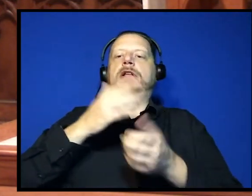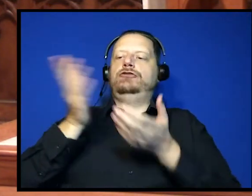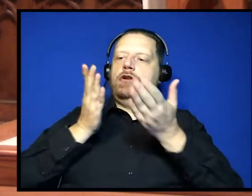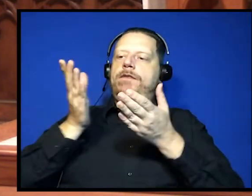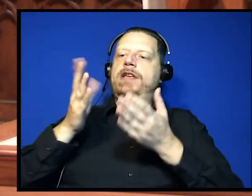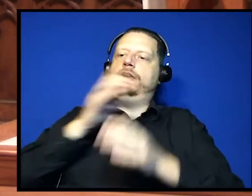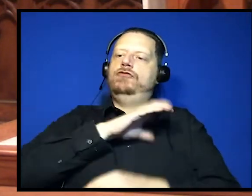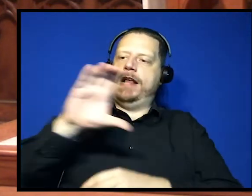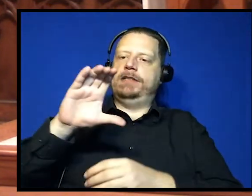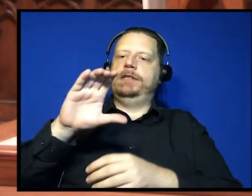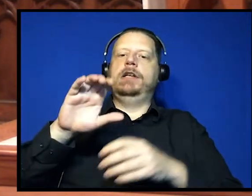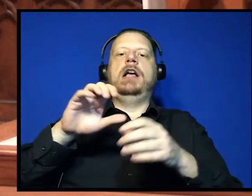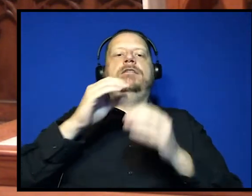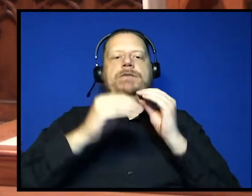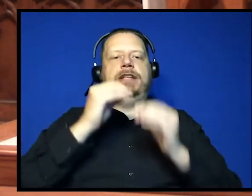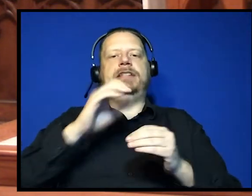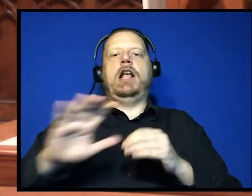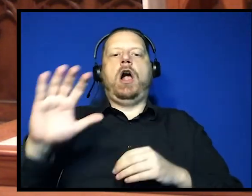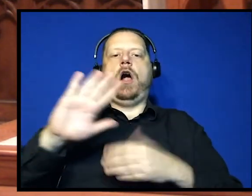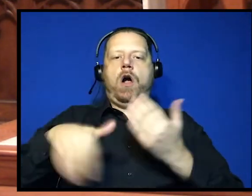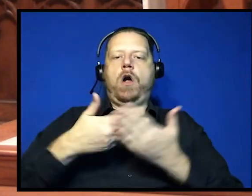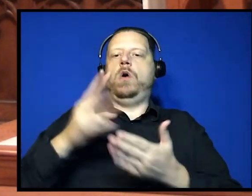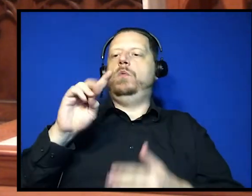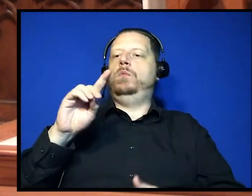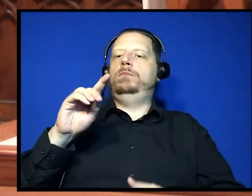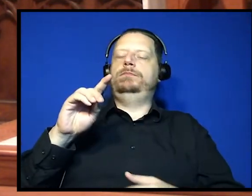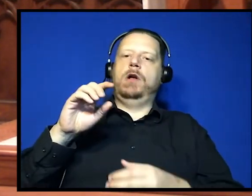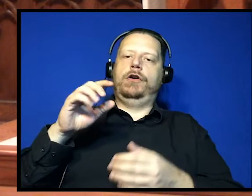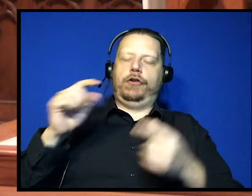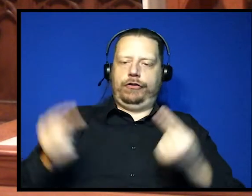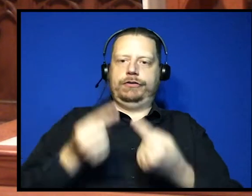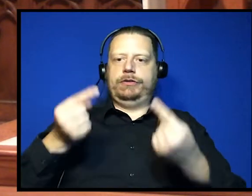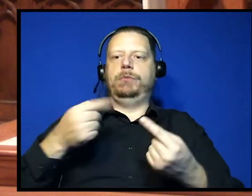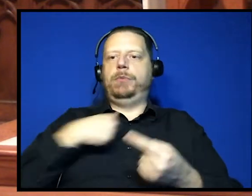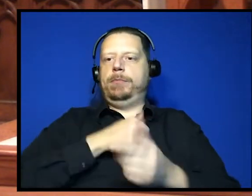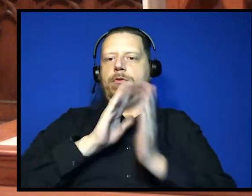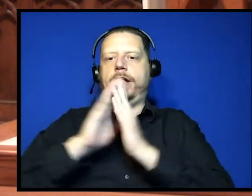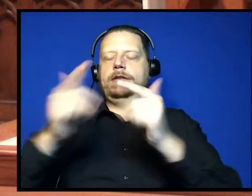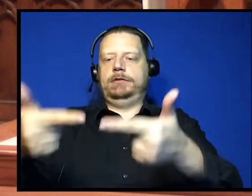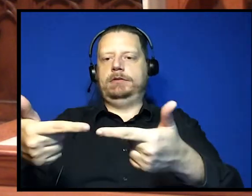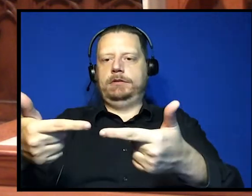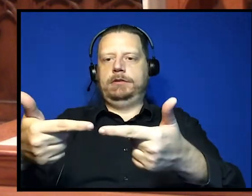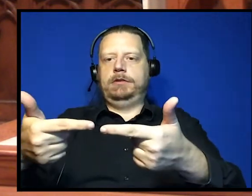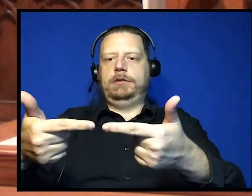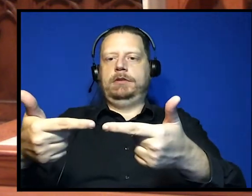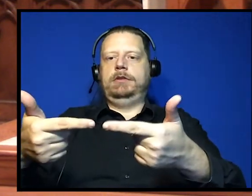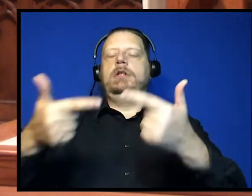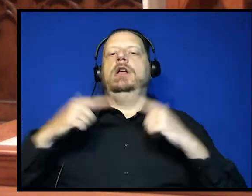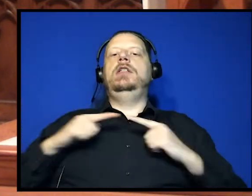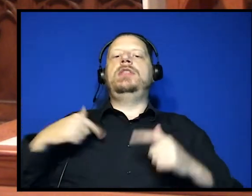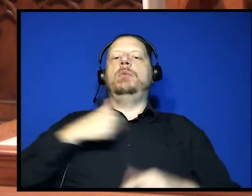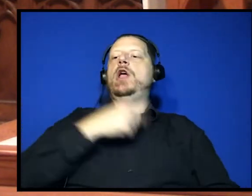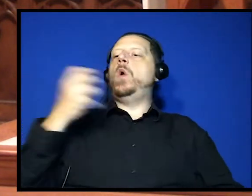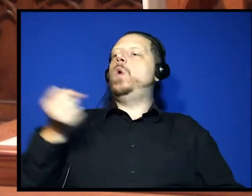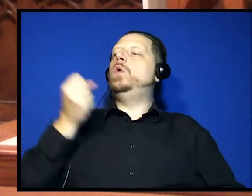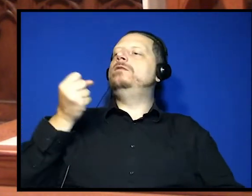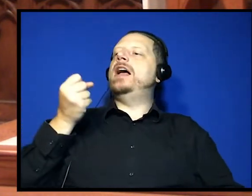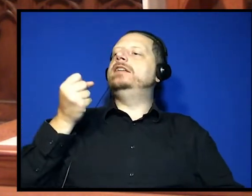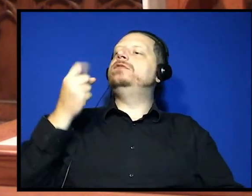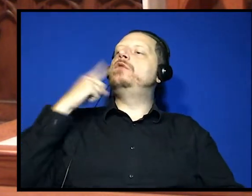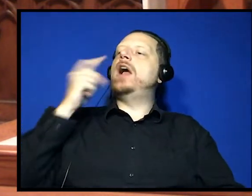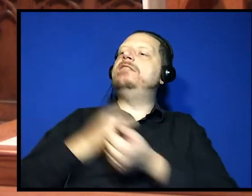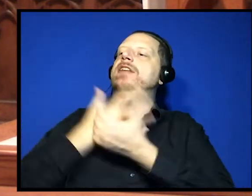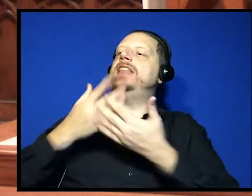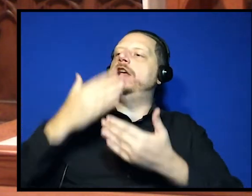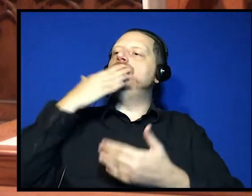wounds, we pray to the Lord. Lord, hear our prayer. That we may hold fast to what is good, abstain